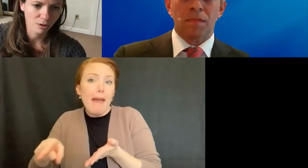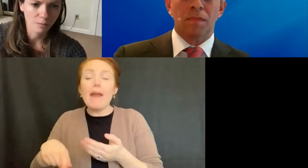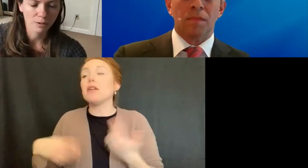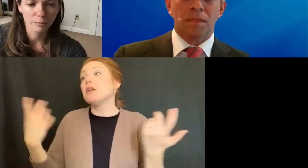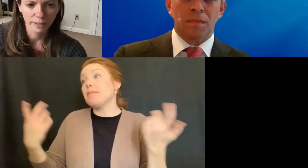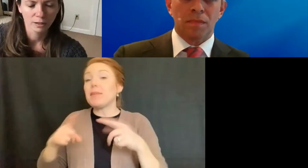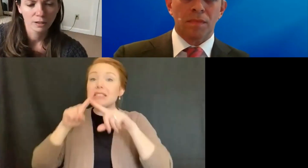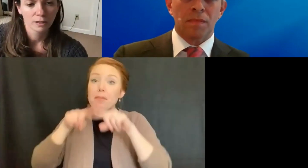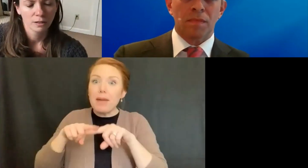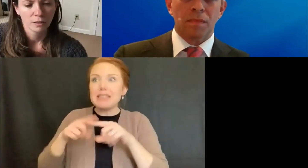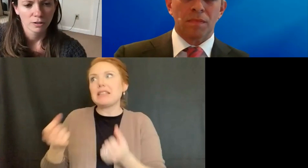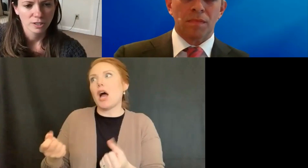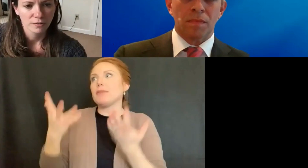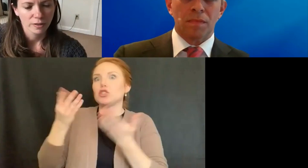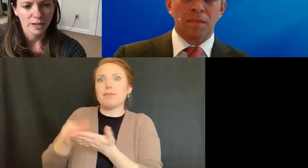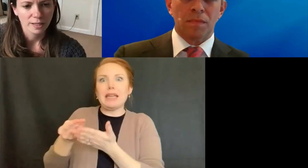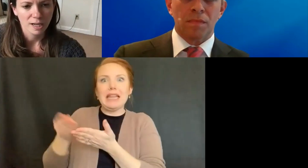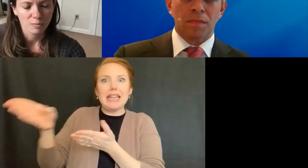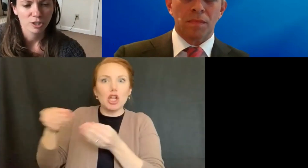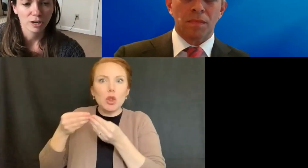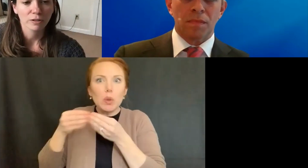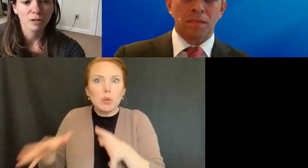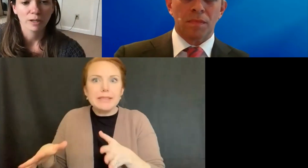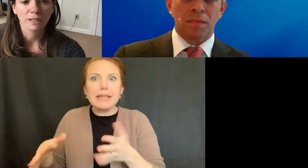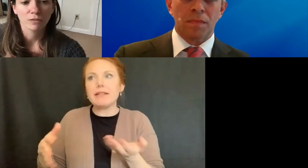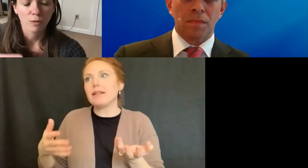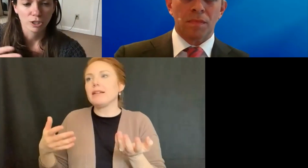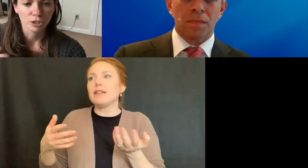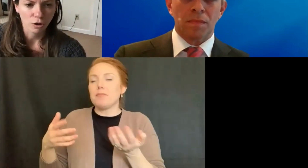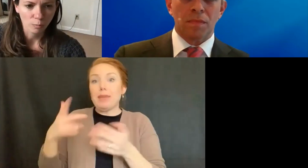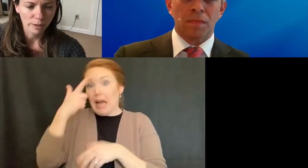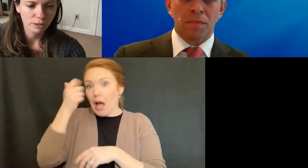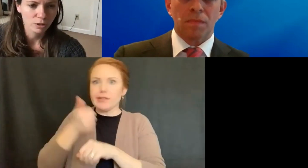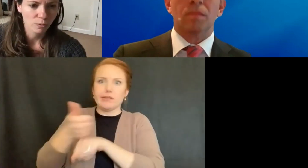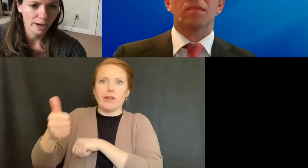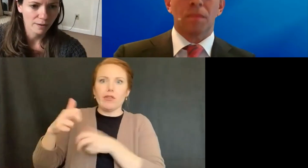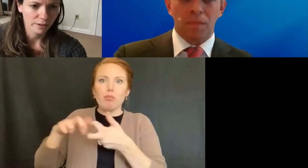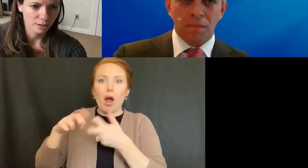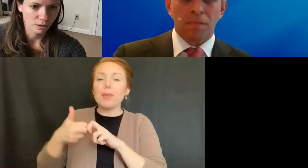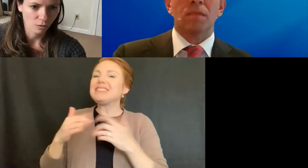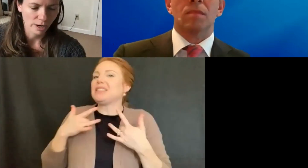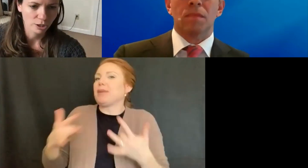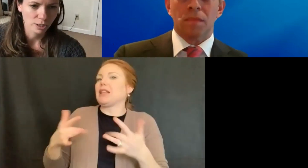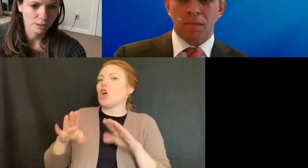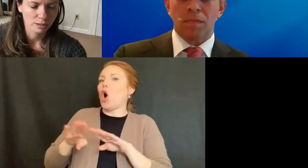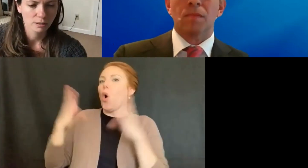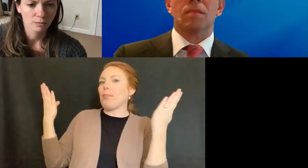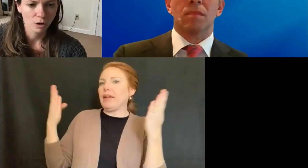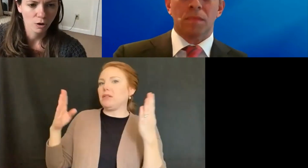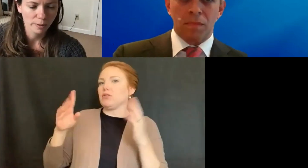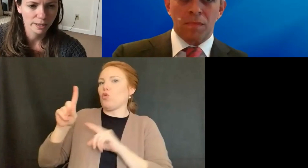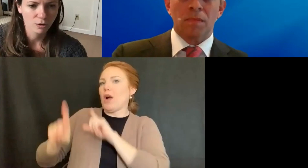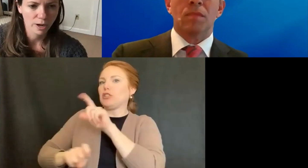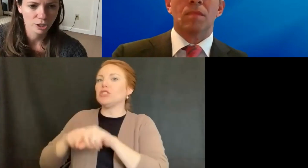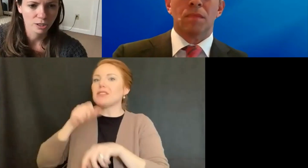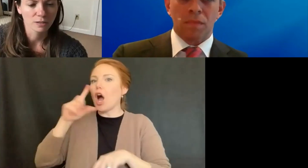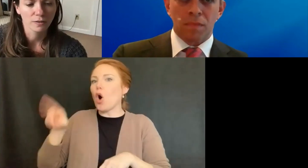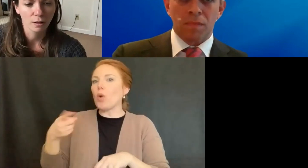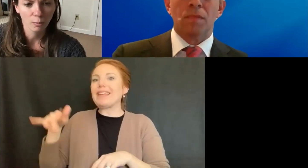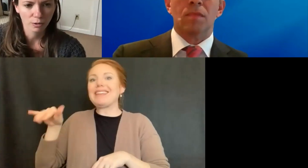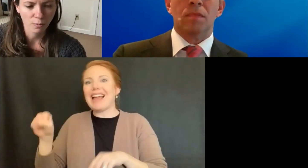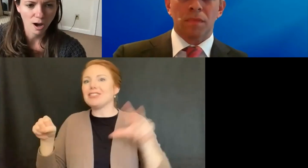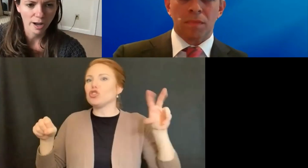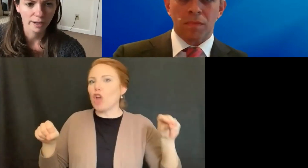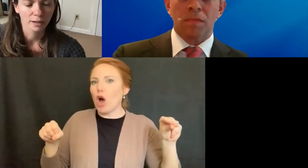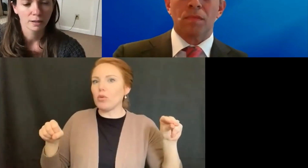solving the problem. And there's different things there, but generally you want to leave the questions open. You don't want to have yes, no questions. You want open-ended questions,